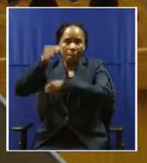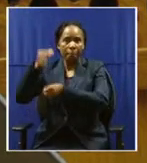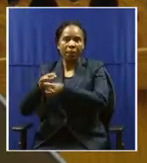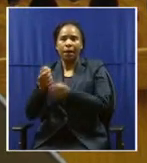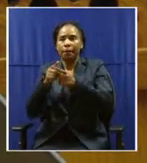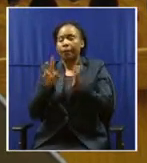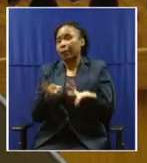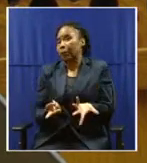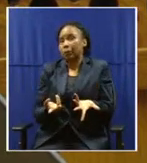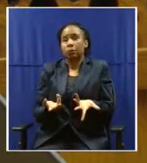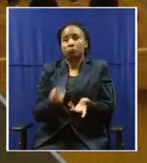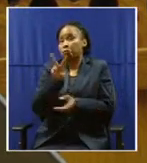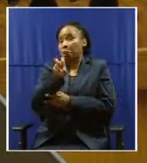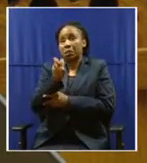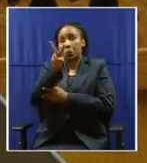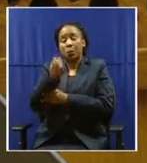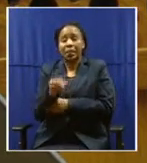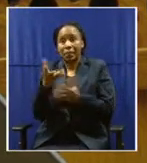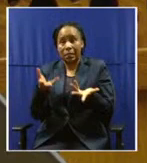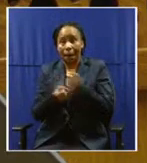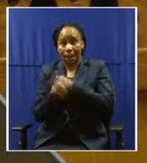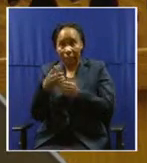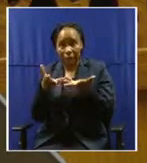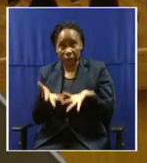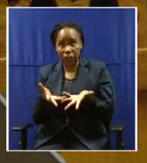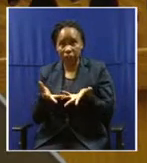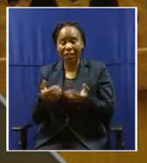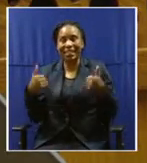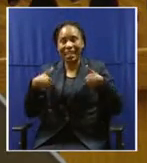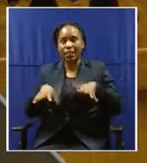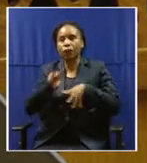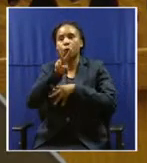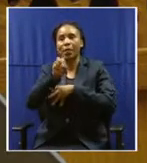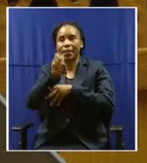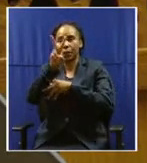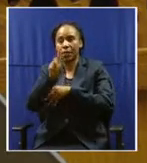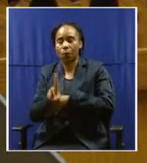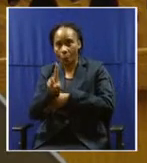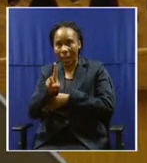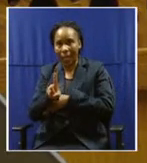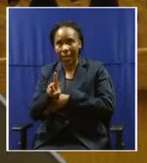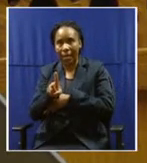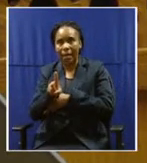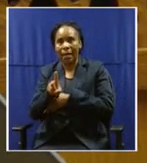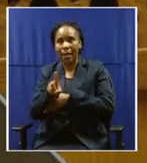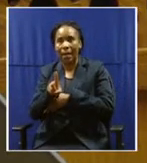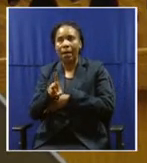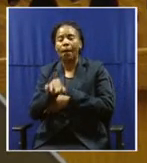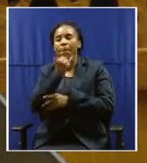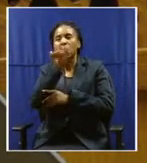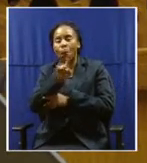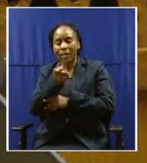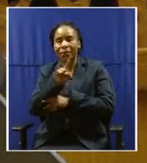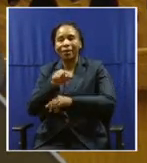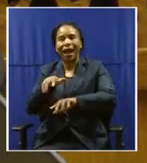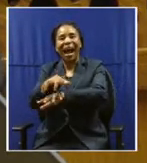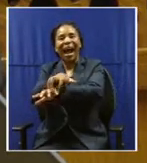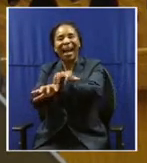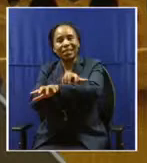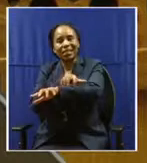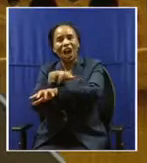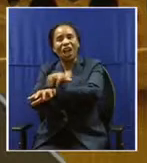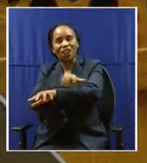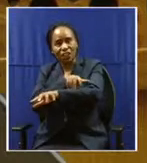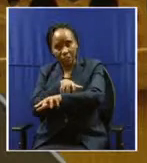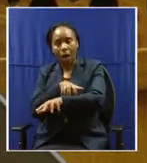2020 and the beginning of the 2021 mean that agriculture is